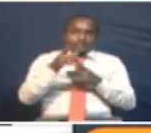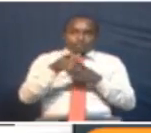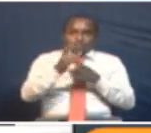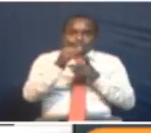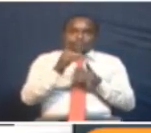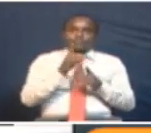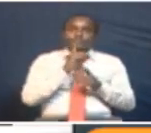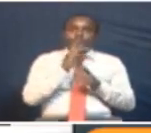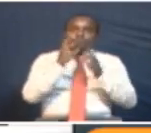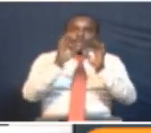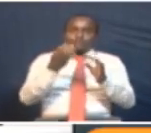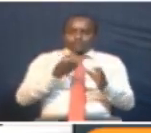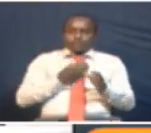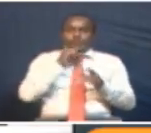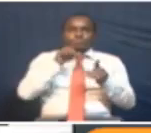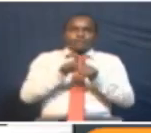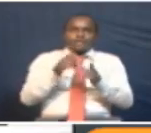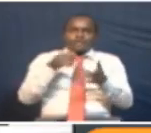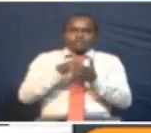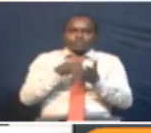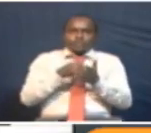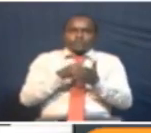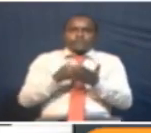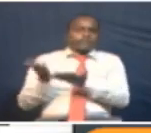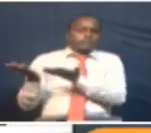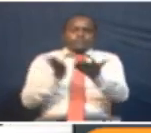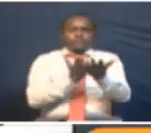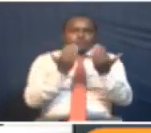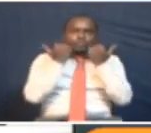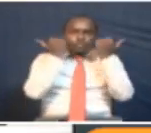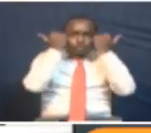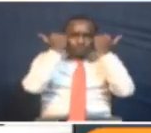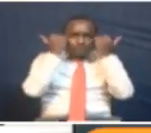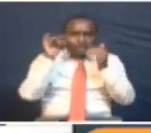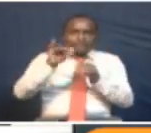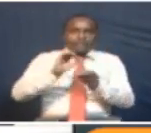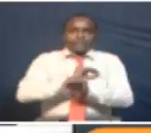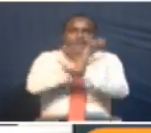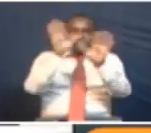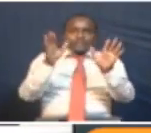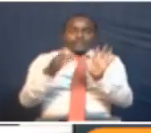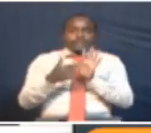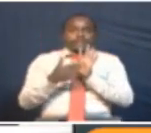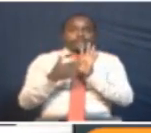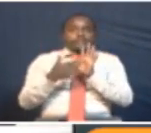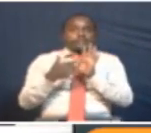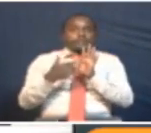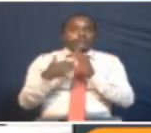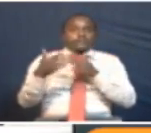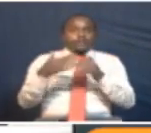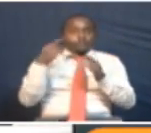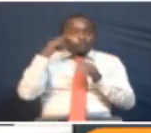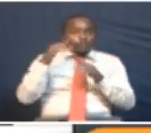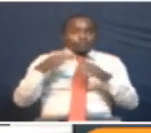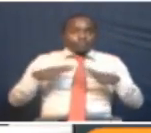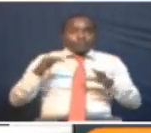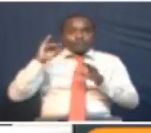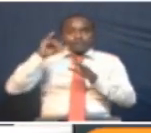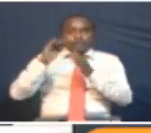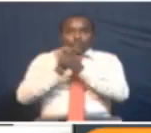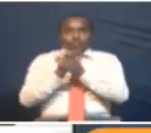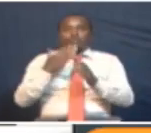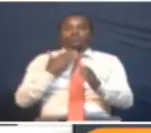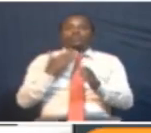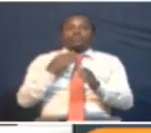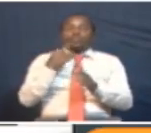own brother was involved, let him be persecuted. That should be a clear sign for those in Jubilee who hope to hide under the skirts